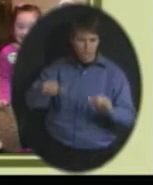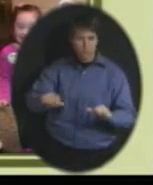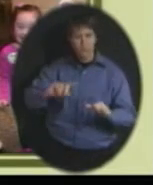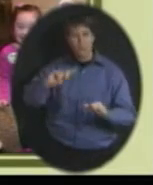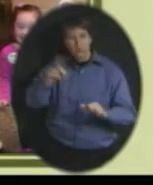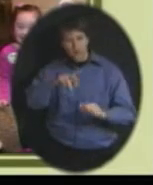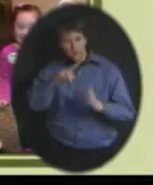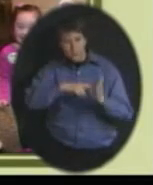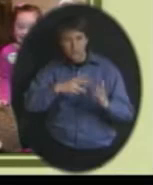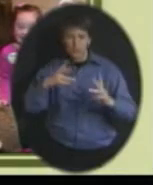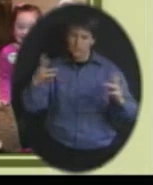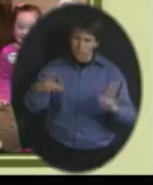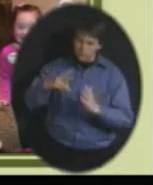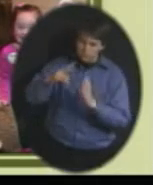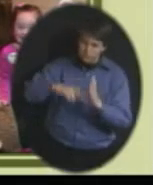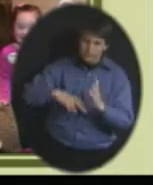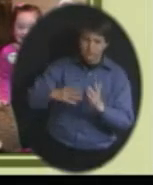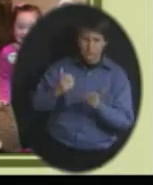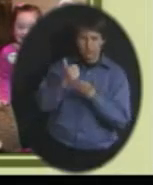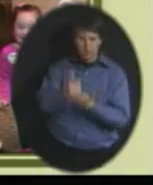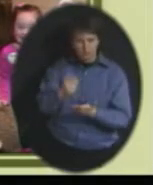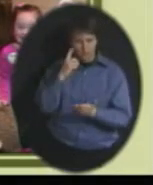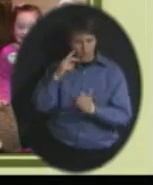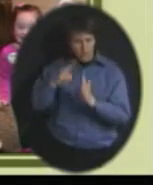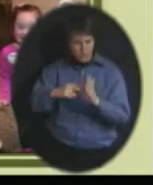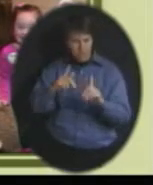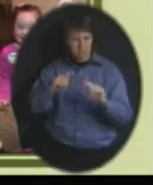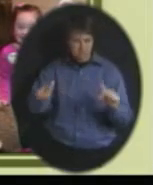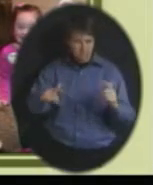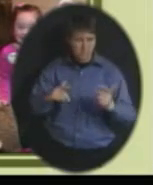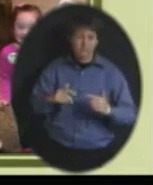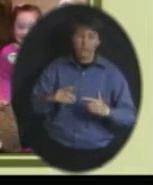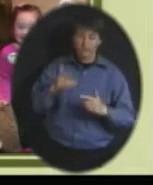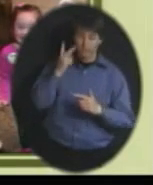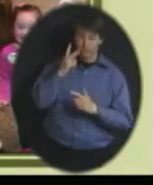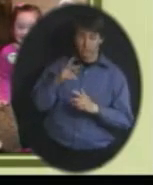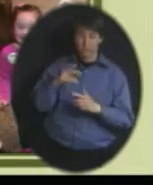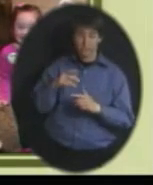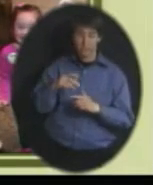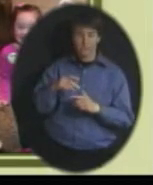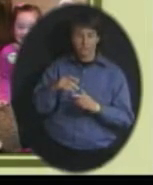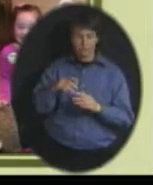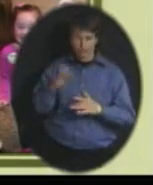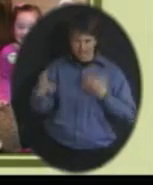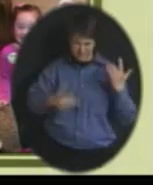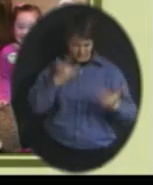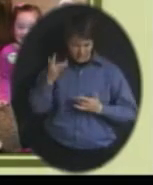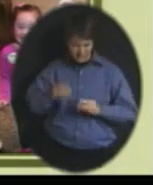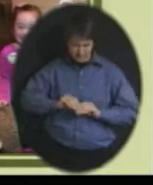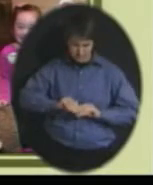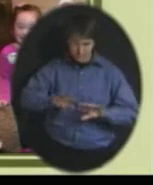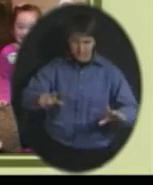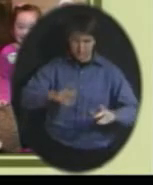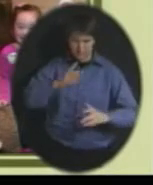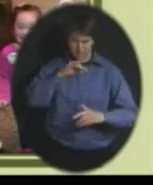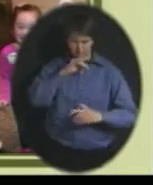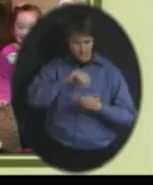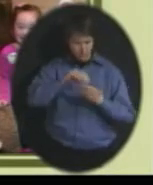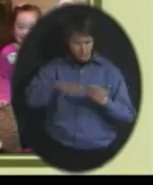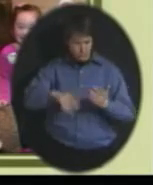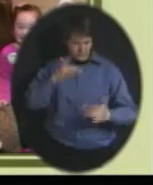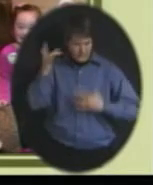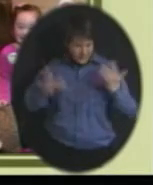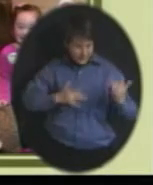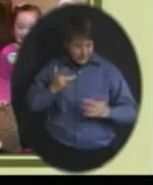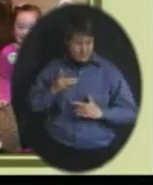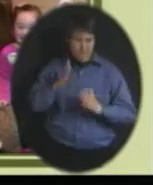read and what to read and hints for reading. And then you can see at the distribution there the excitement that was on the kids' faces.